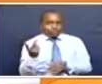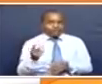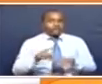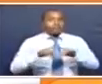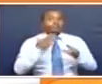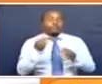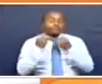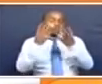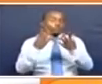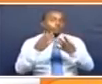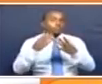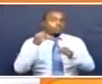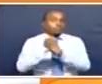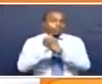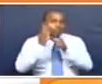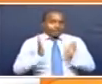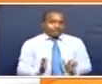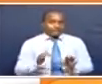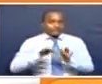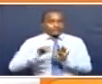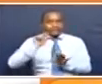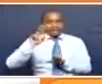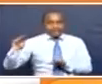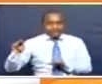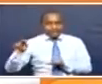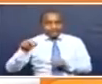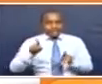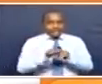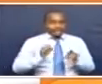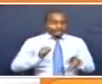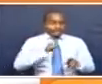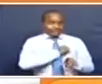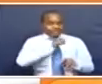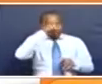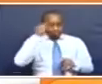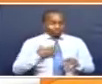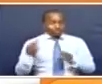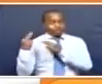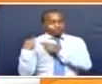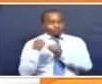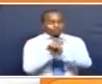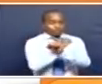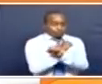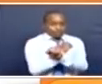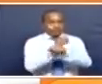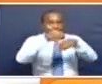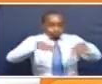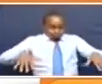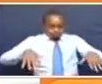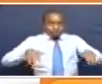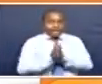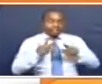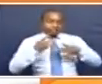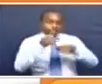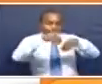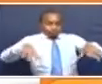Nithi County, as a senator, because my role is to defend and protect devolution and the interests of devolved governments, not just Homa